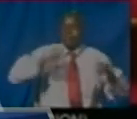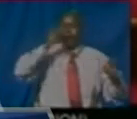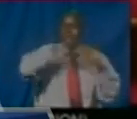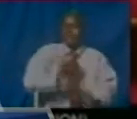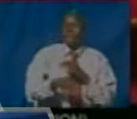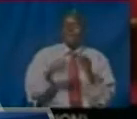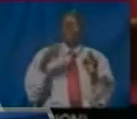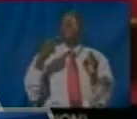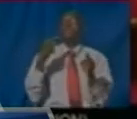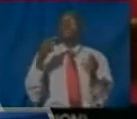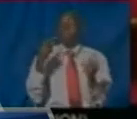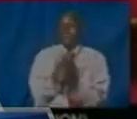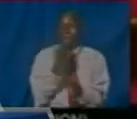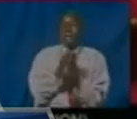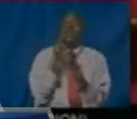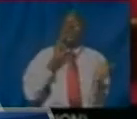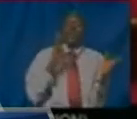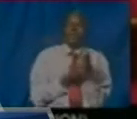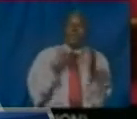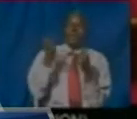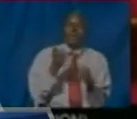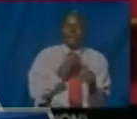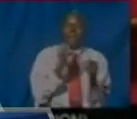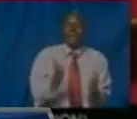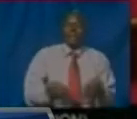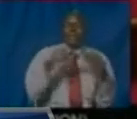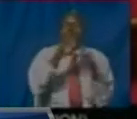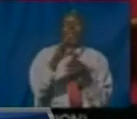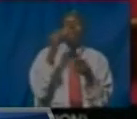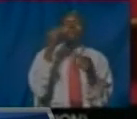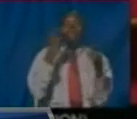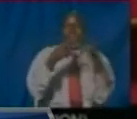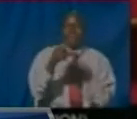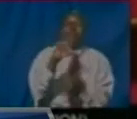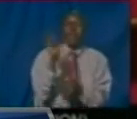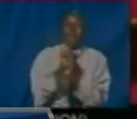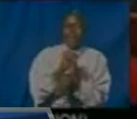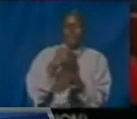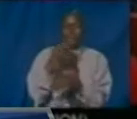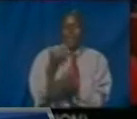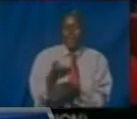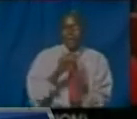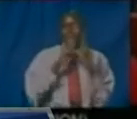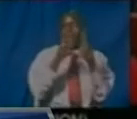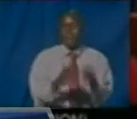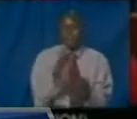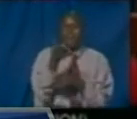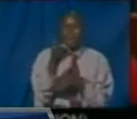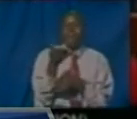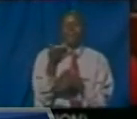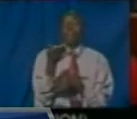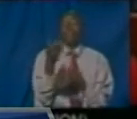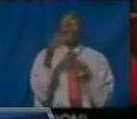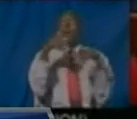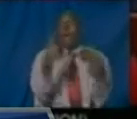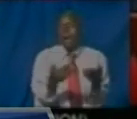The relevant witnesses were invited to present their views. The minutes are there. The report is there verbatim,